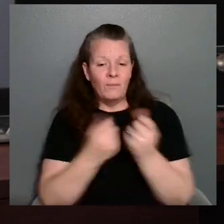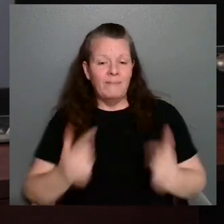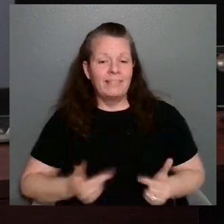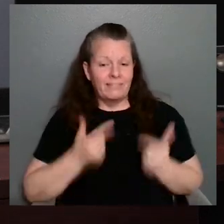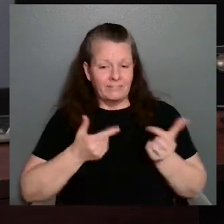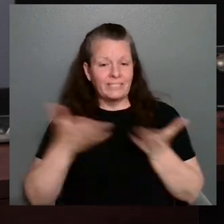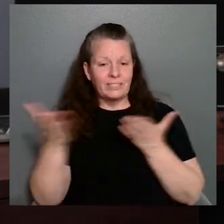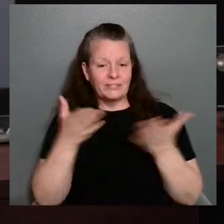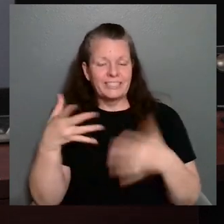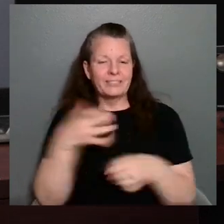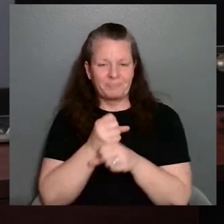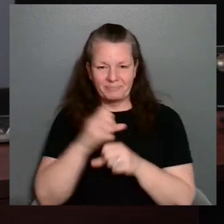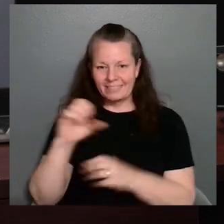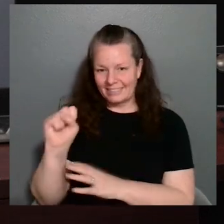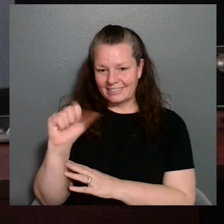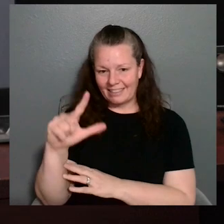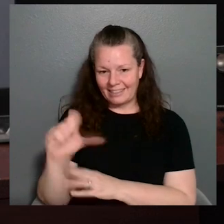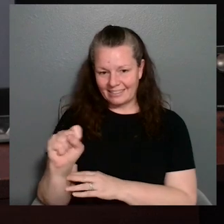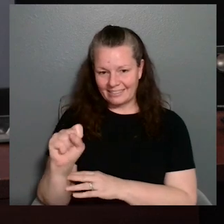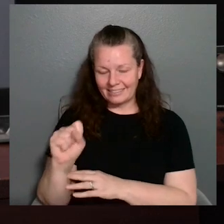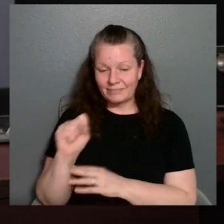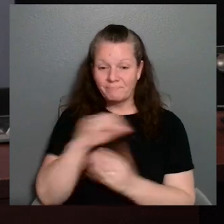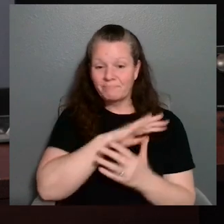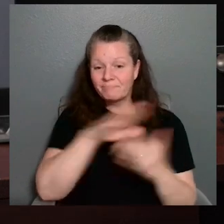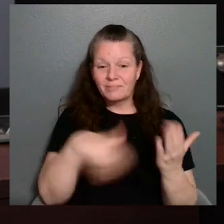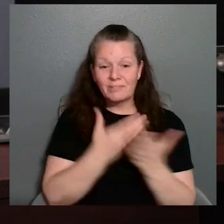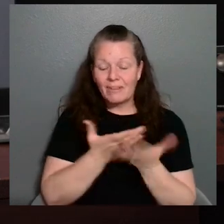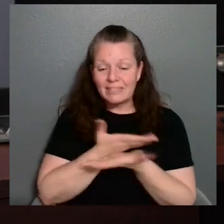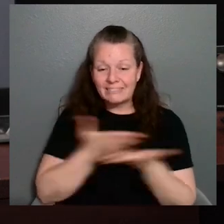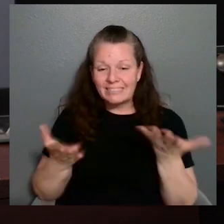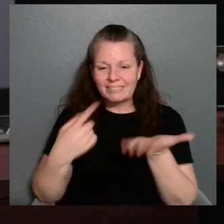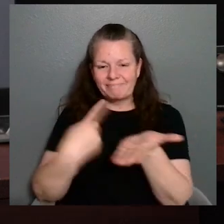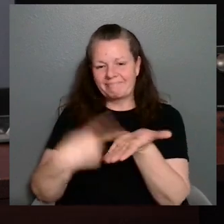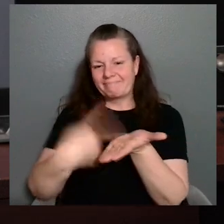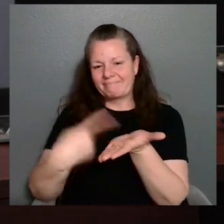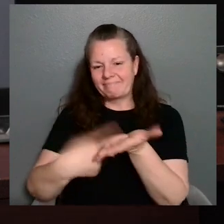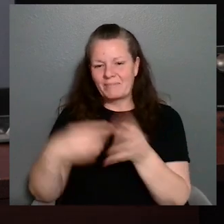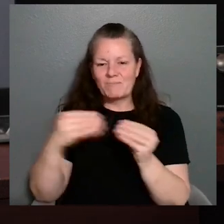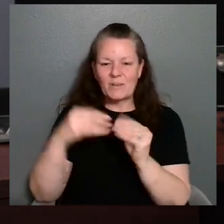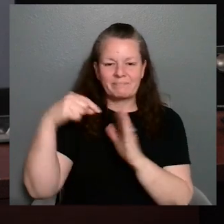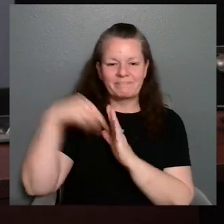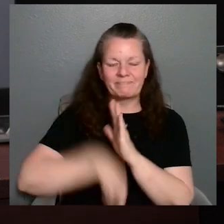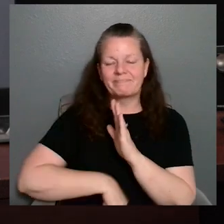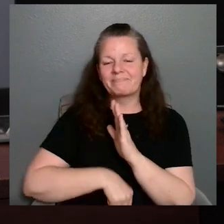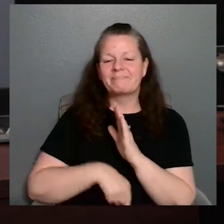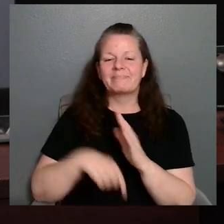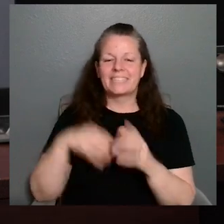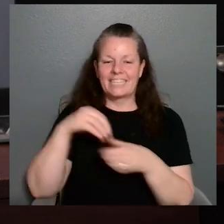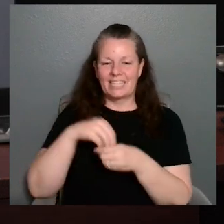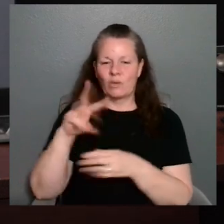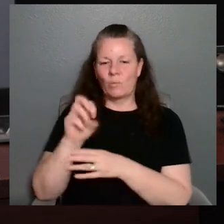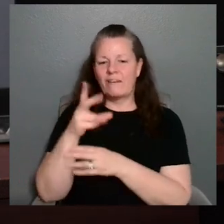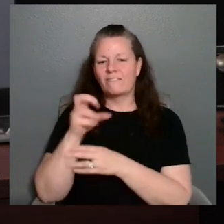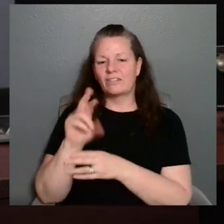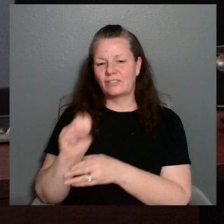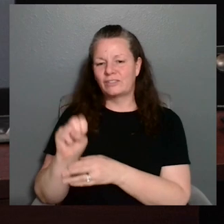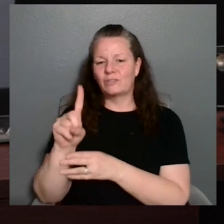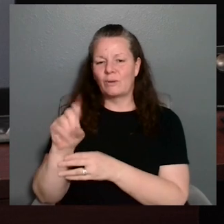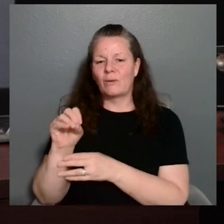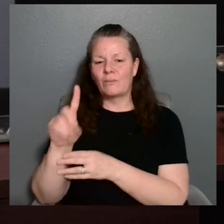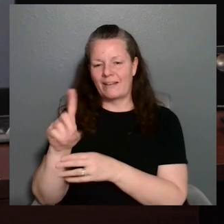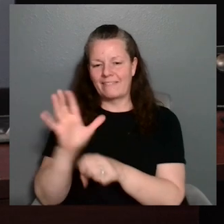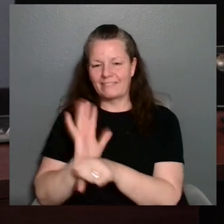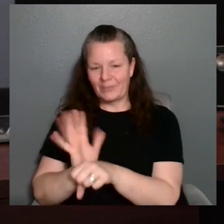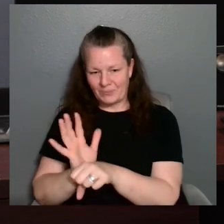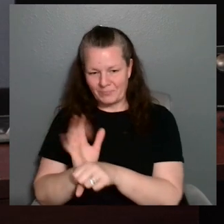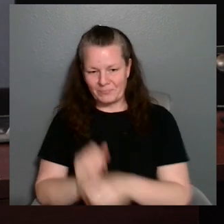the Support Living Services, SLS. All of these are discussed in more detail in the Waiver